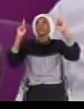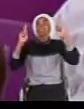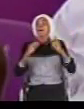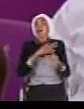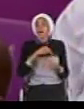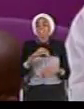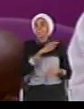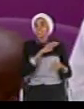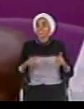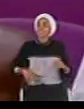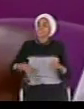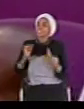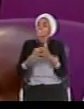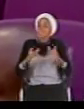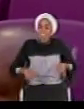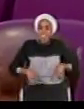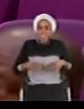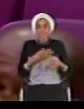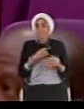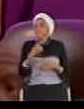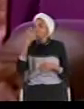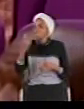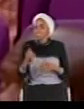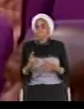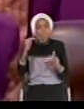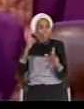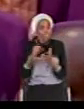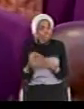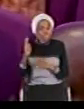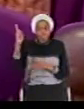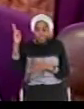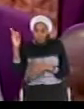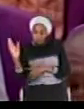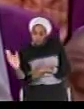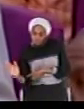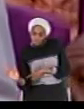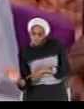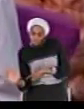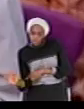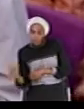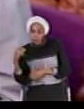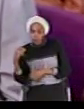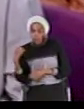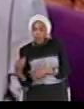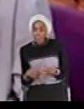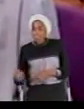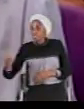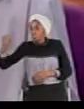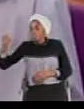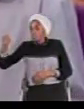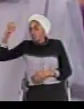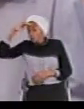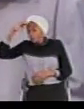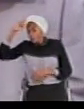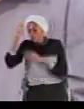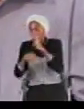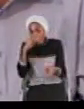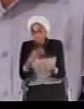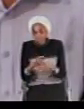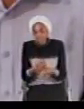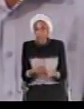that lived, and he said, the God of this world cometh and has nothing in me.